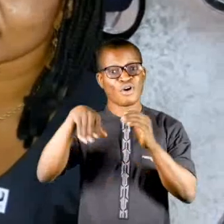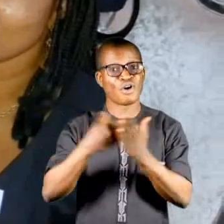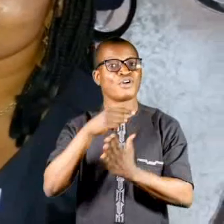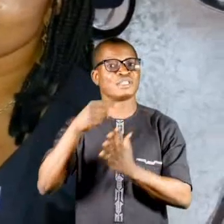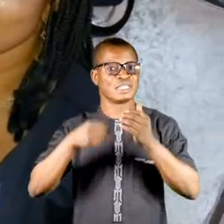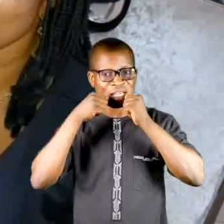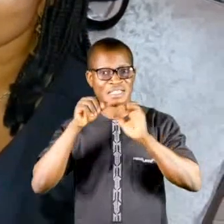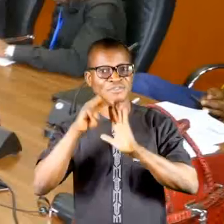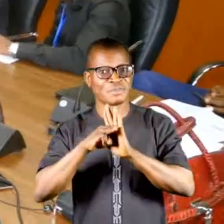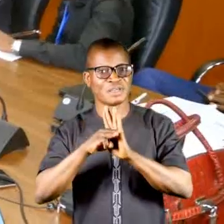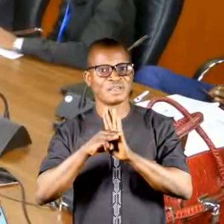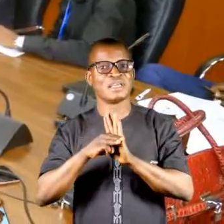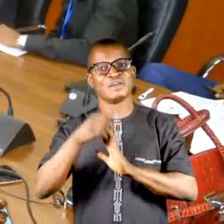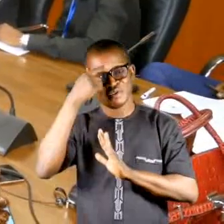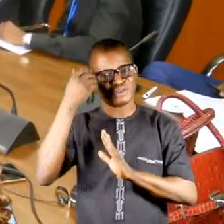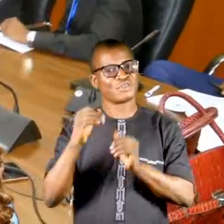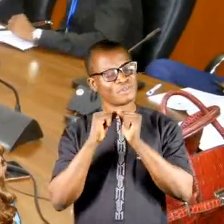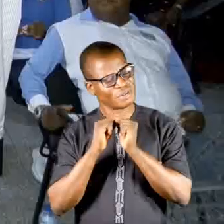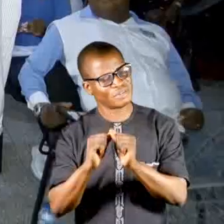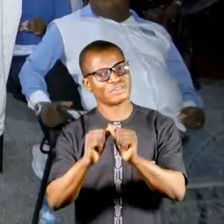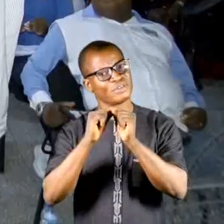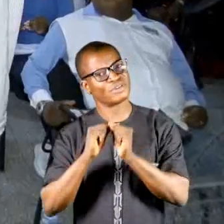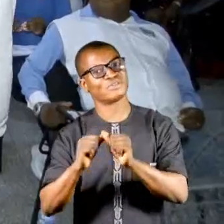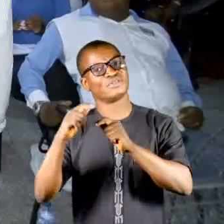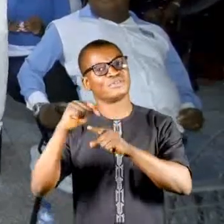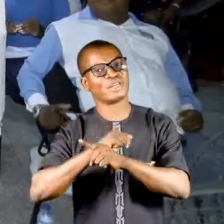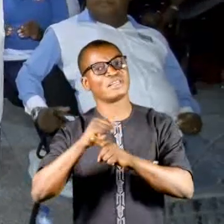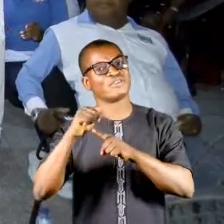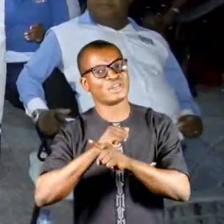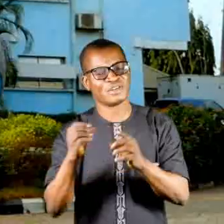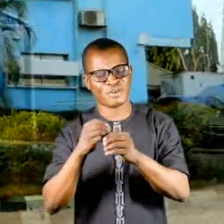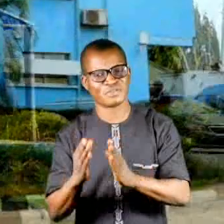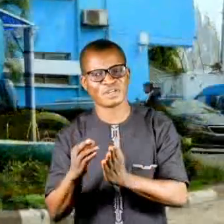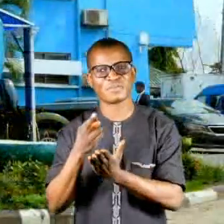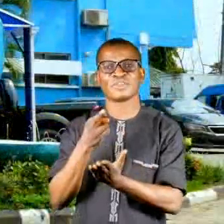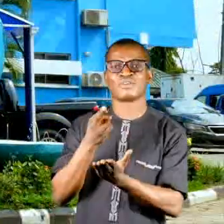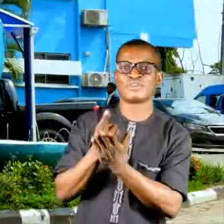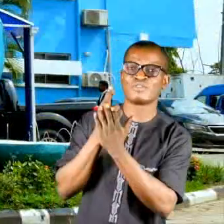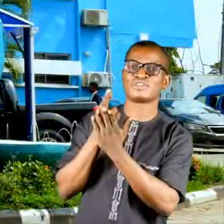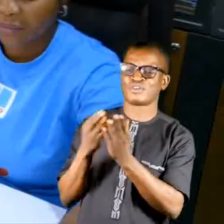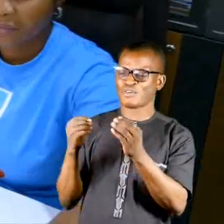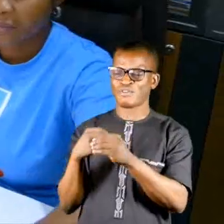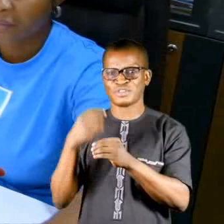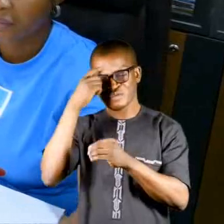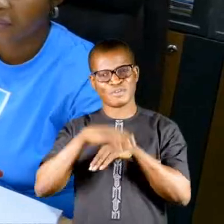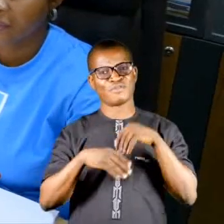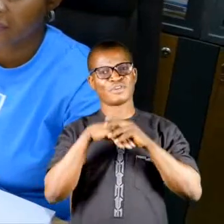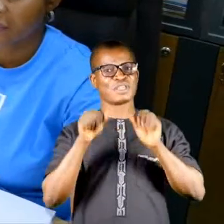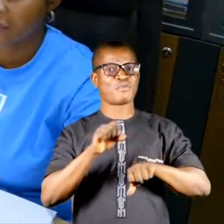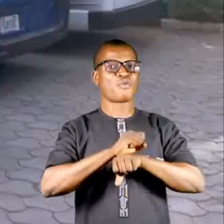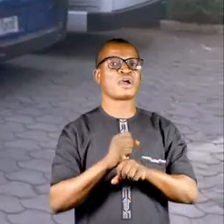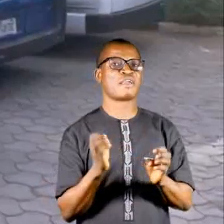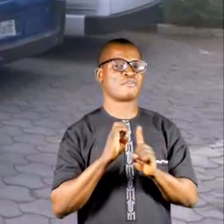All these achievements have been informed by the consistent training and retraining of officers, renovation of the offices for conducive working